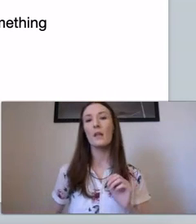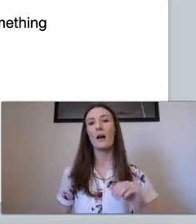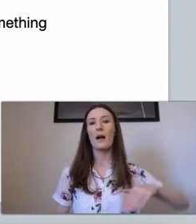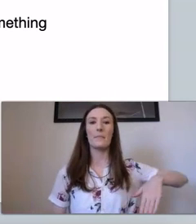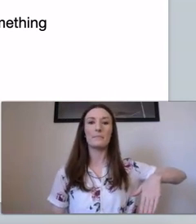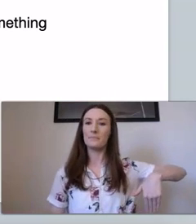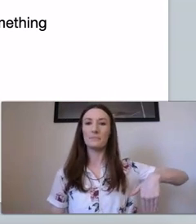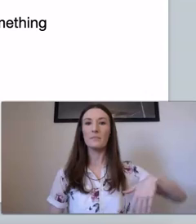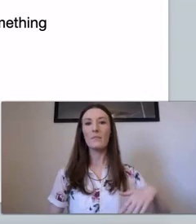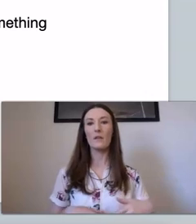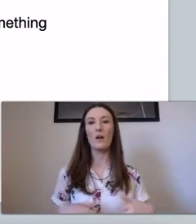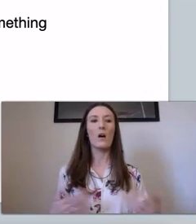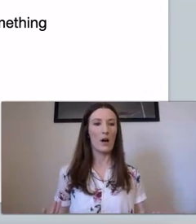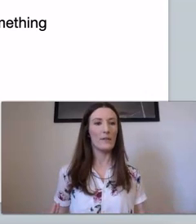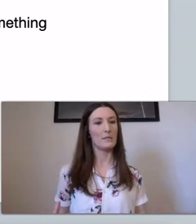Okay,